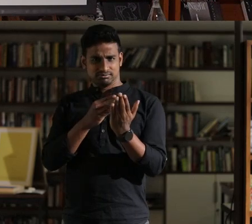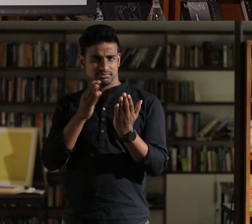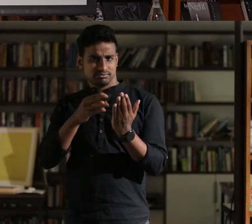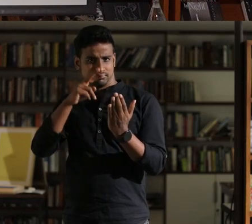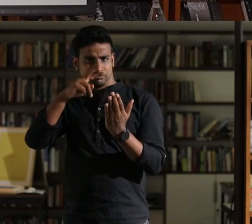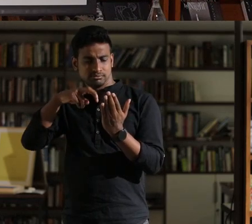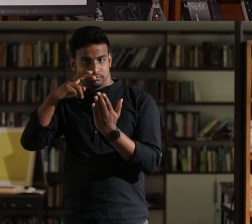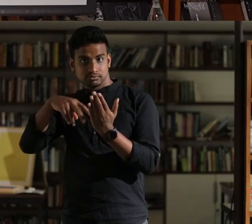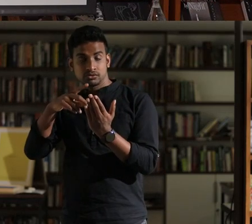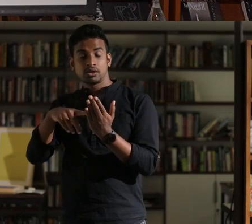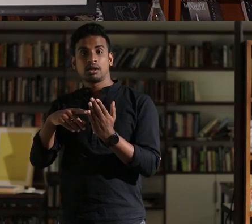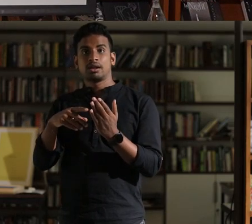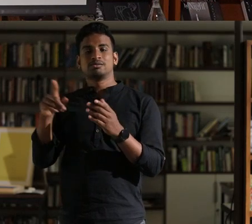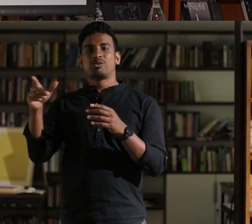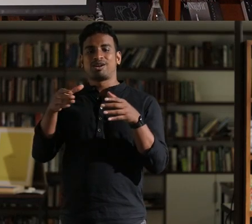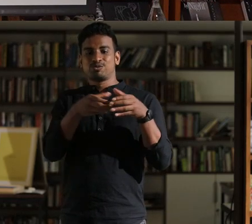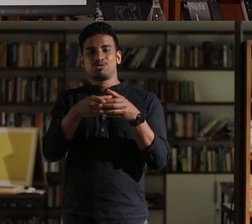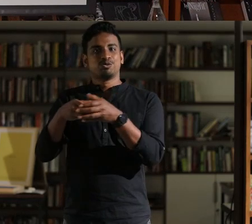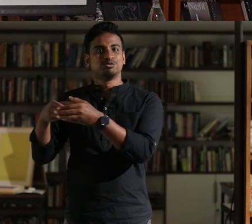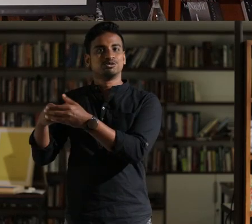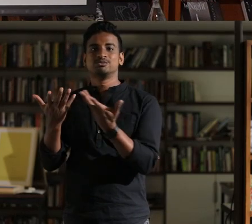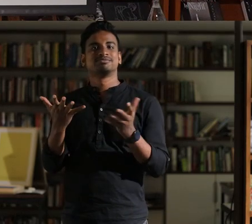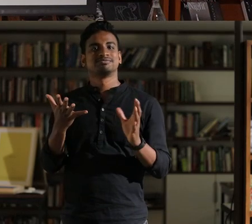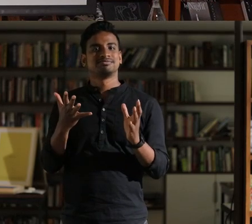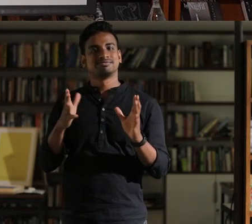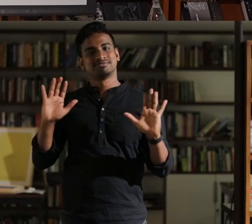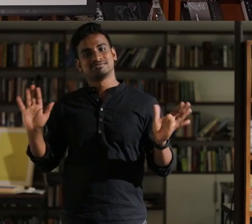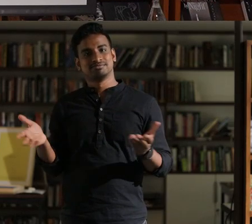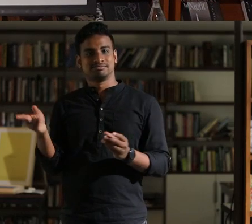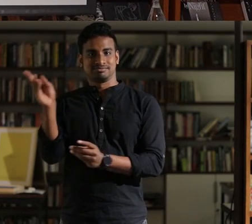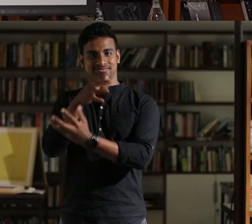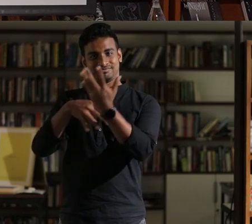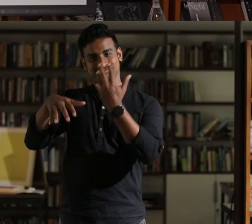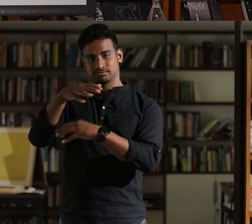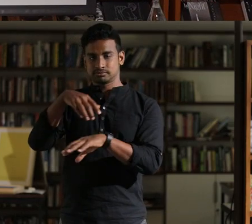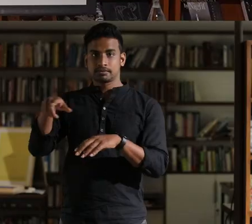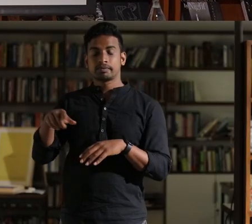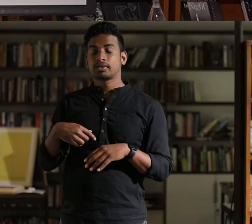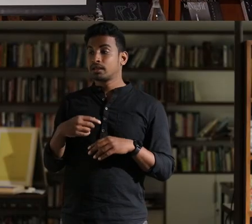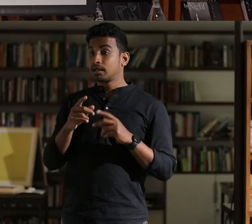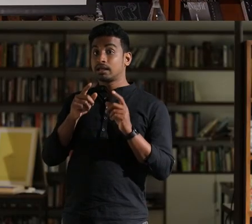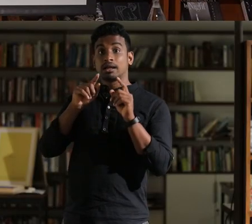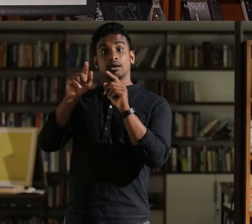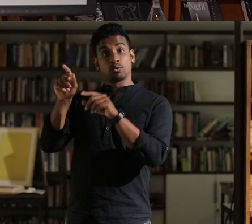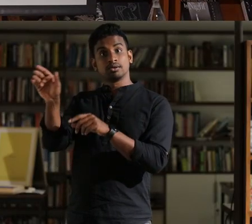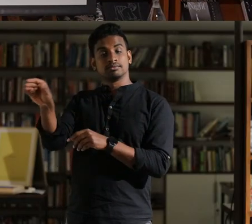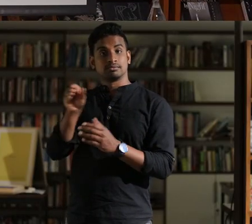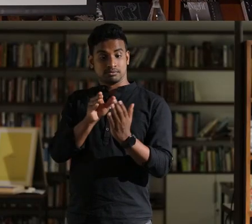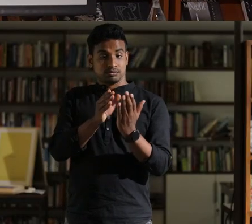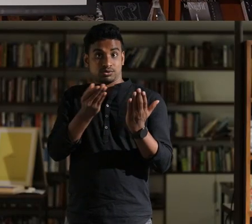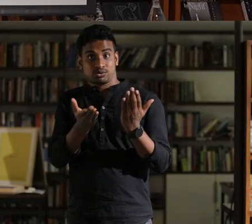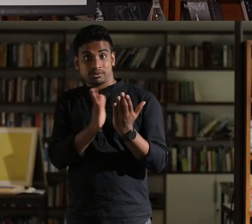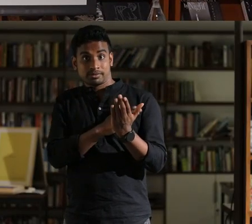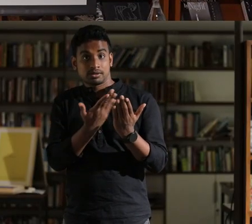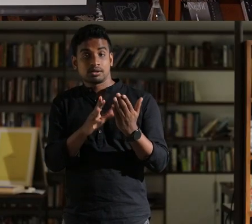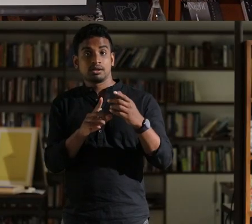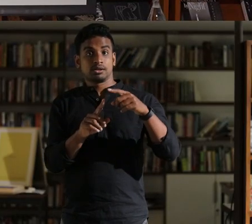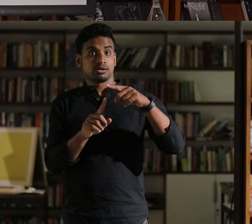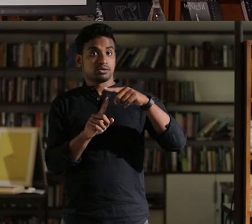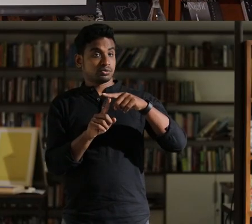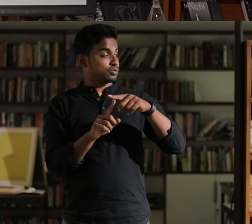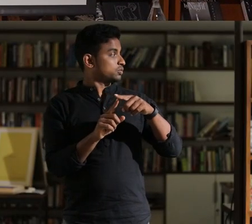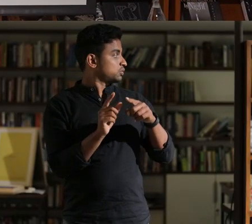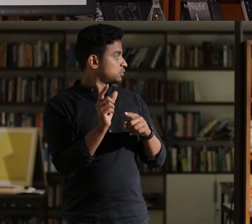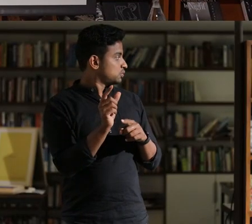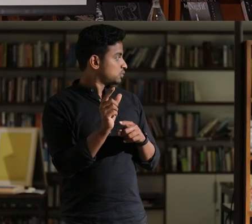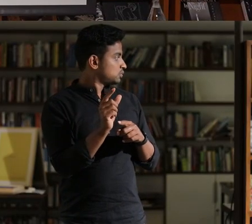by neighborhood. And then we run into this book called the Tutenlong in Meitei, Methelon,